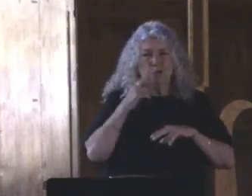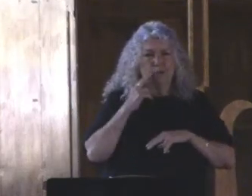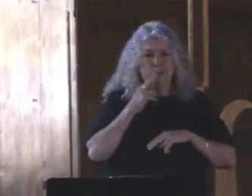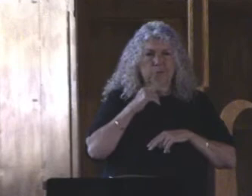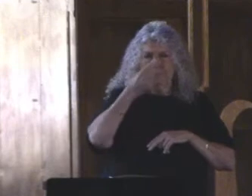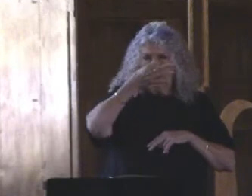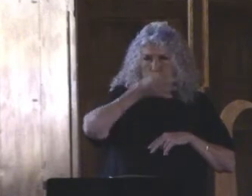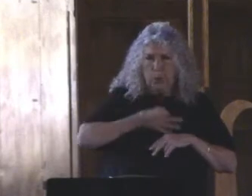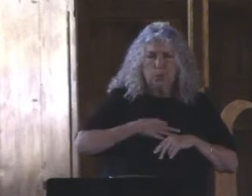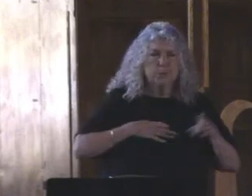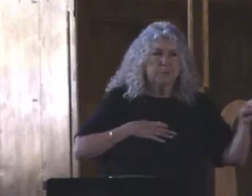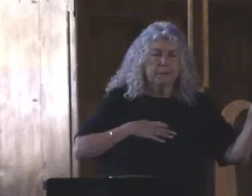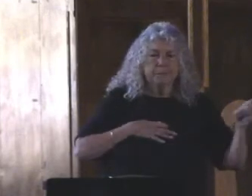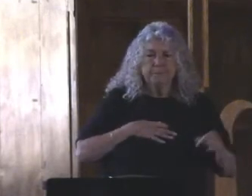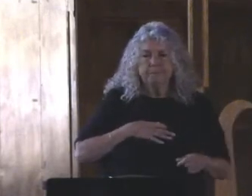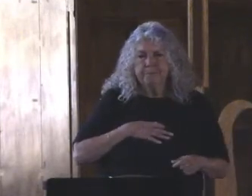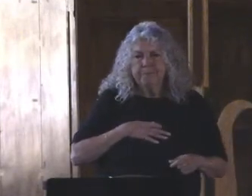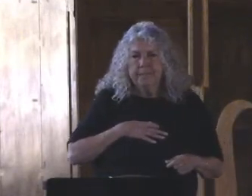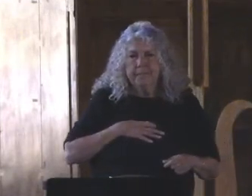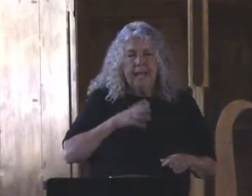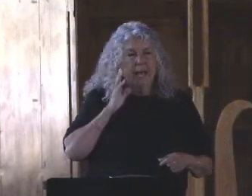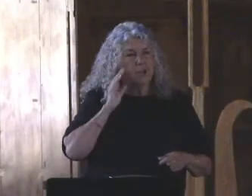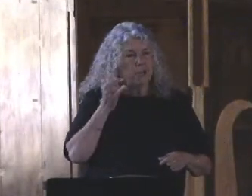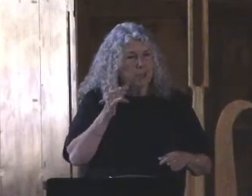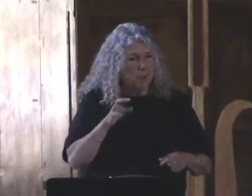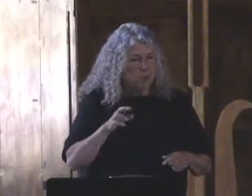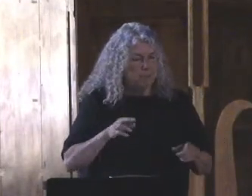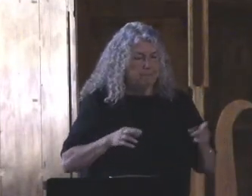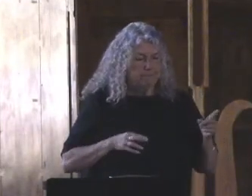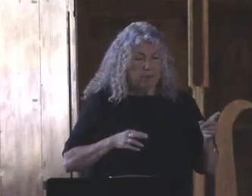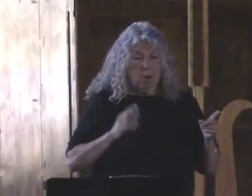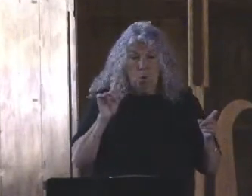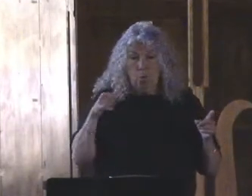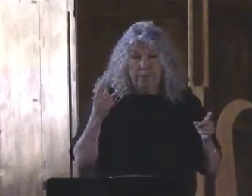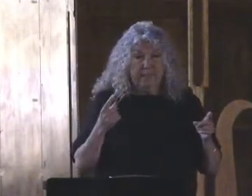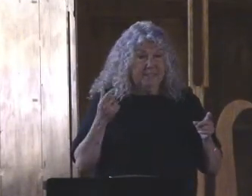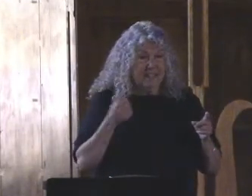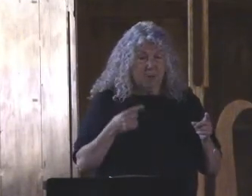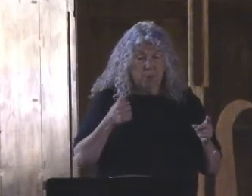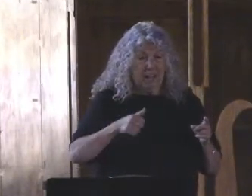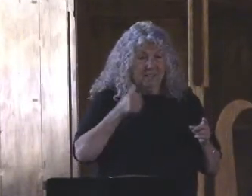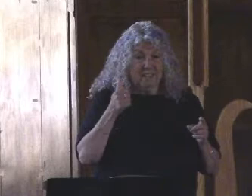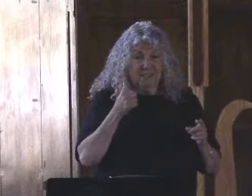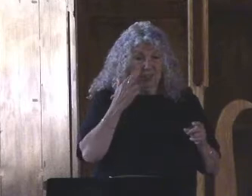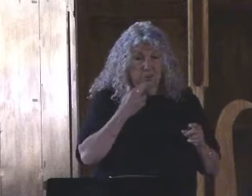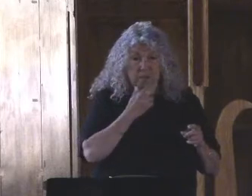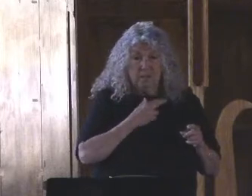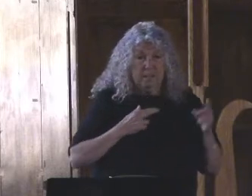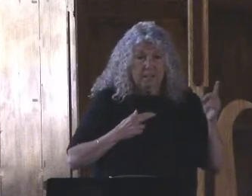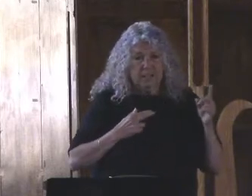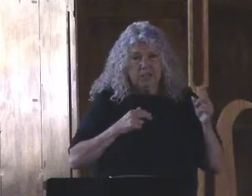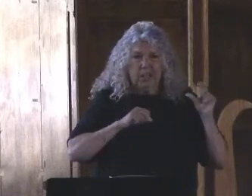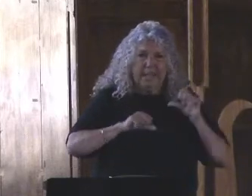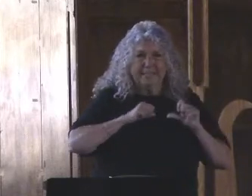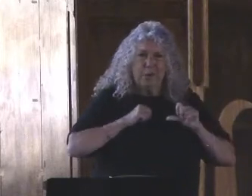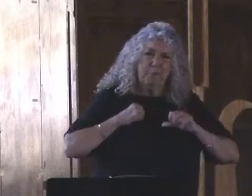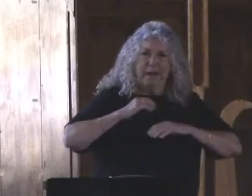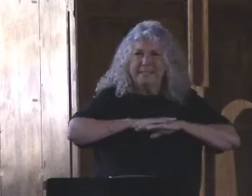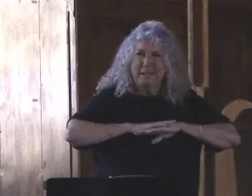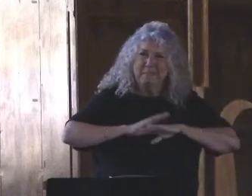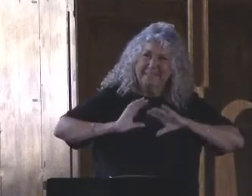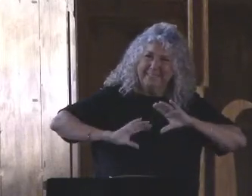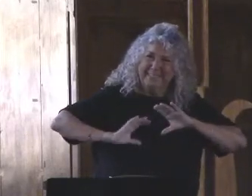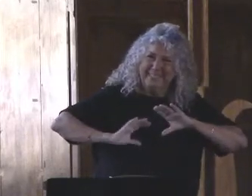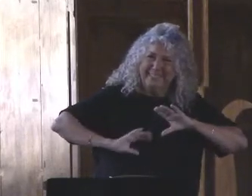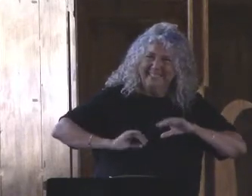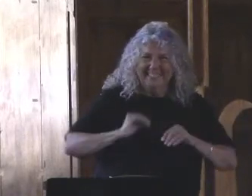down the street from me in my neighborhood. I know the owner there. And whenever there's hardly anyone else in the restaurant, she hangs out at my table and she'll